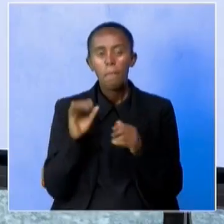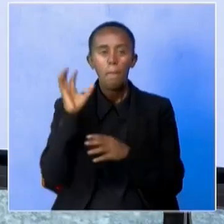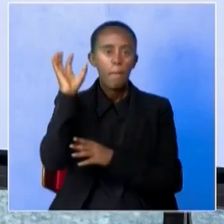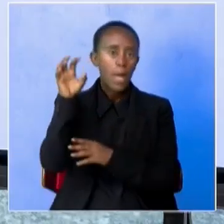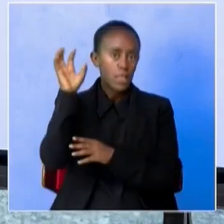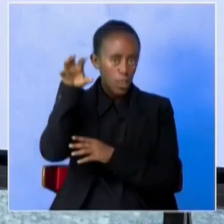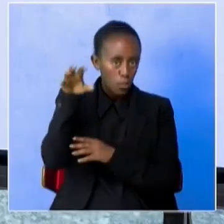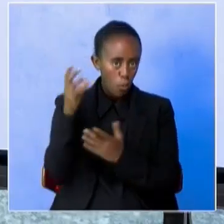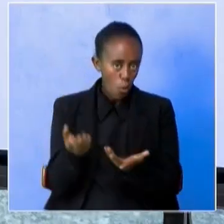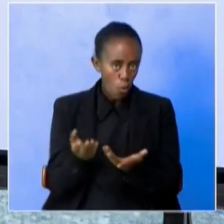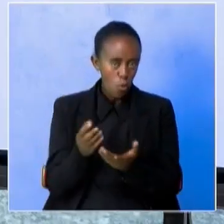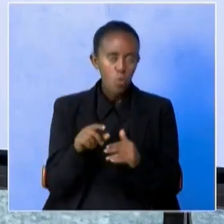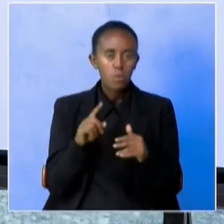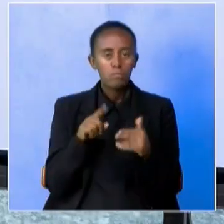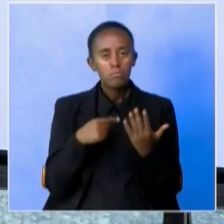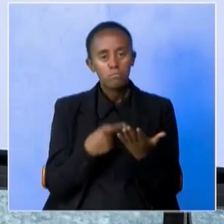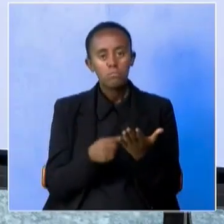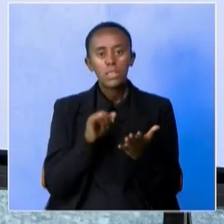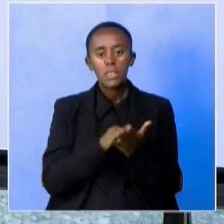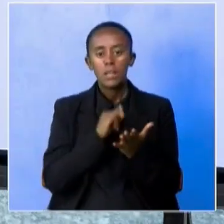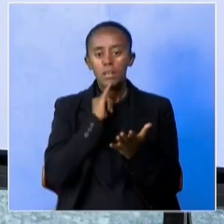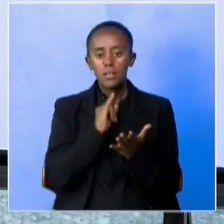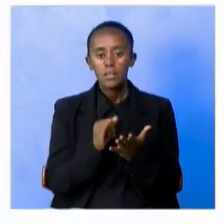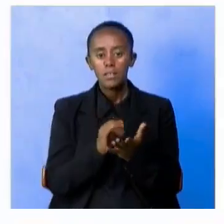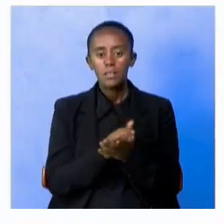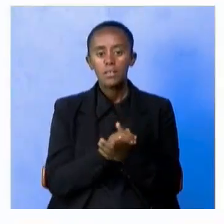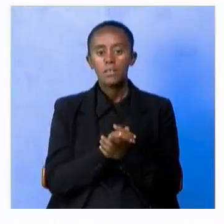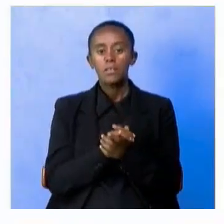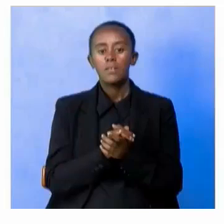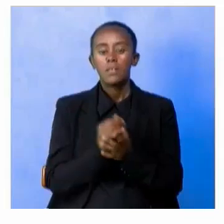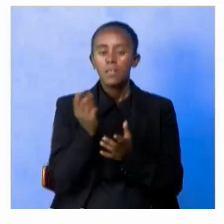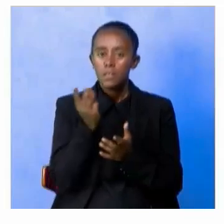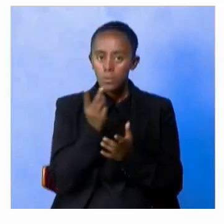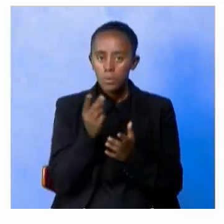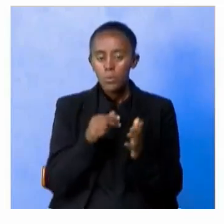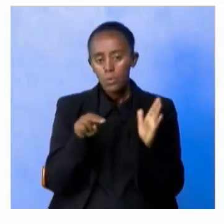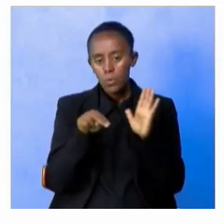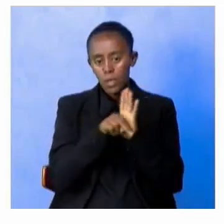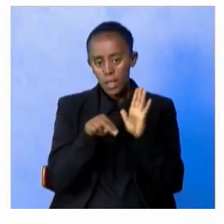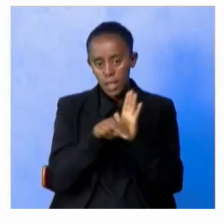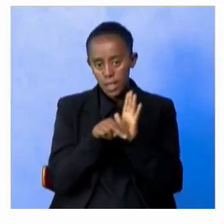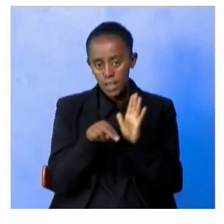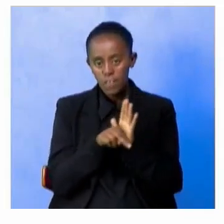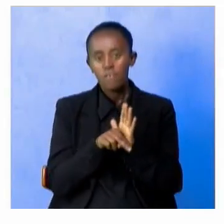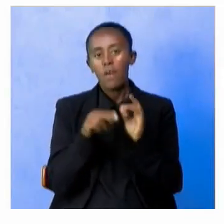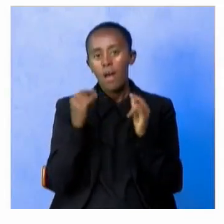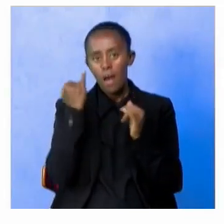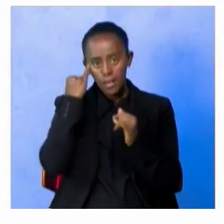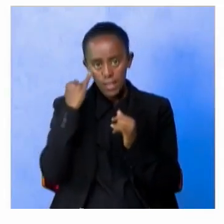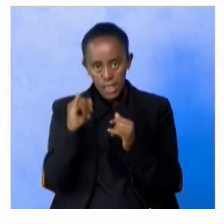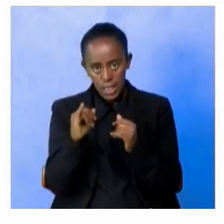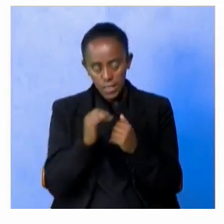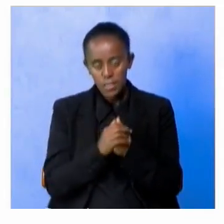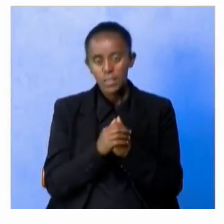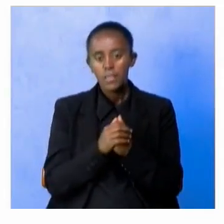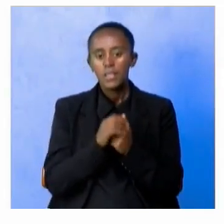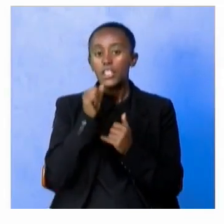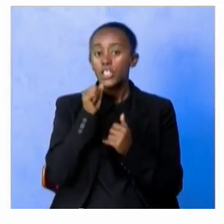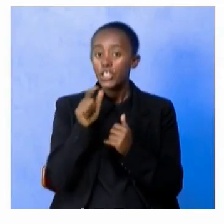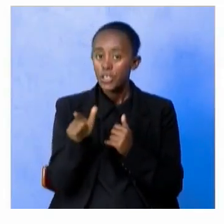basketball. So that is two negating ideas. She